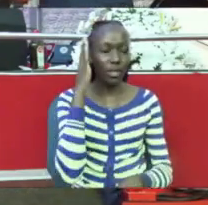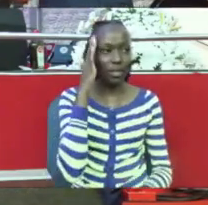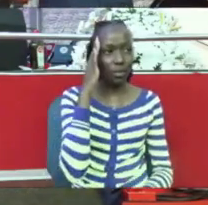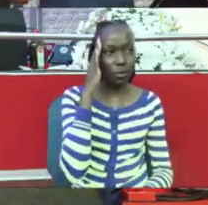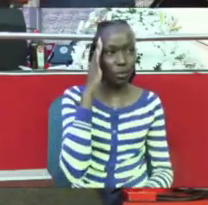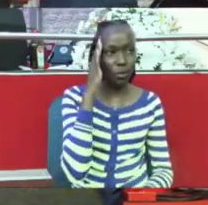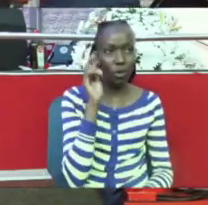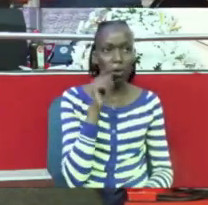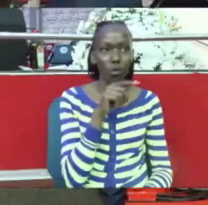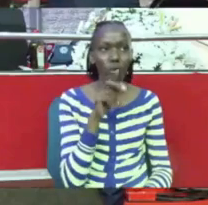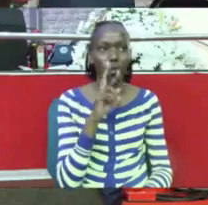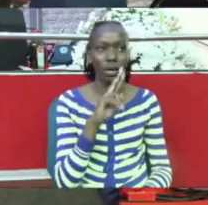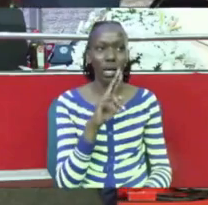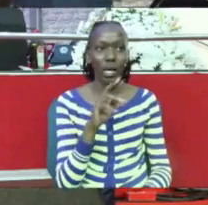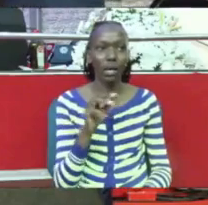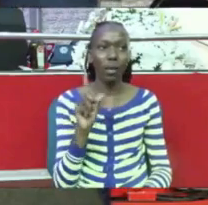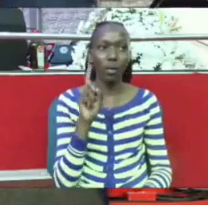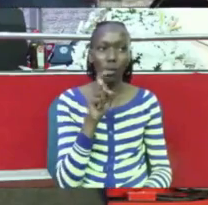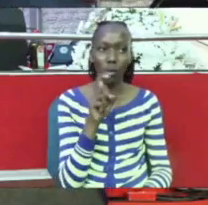defining a worm,